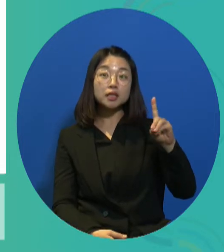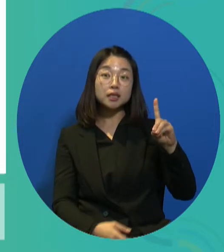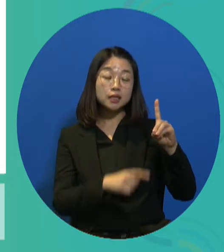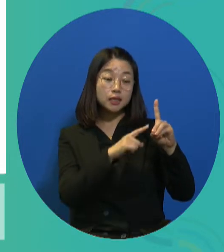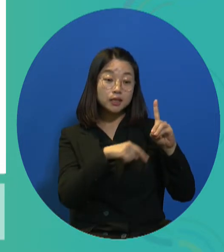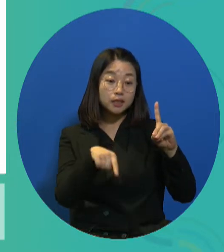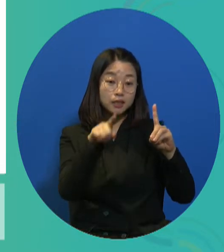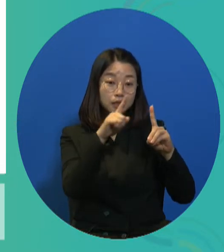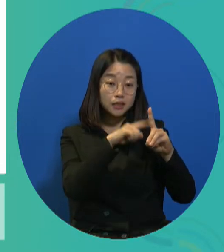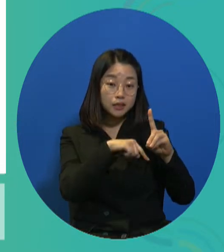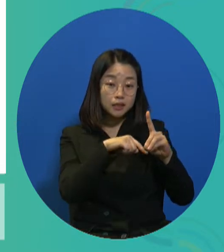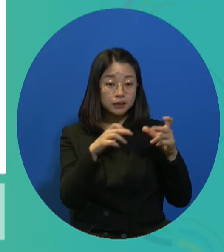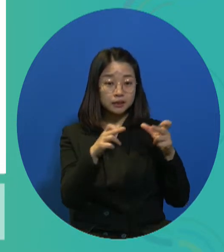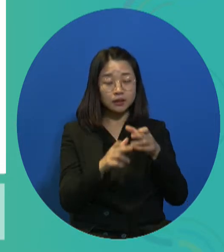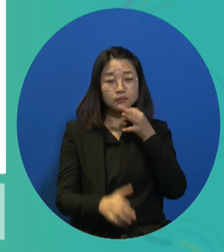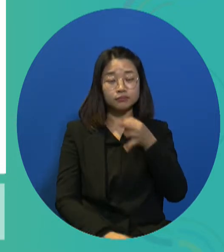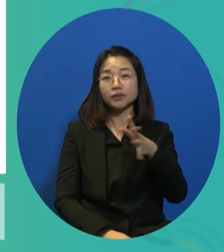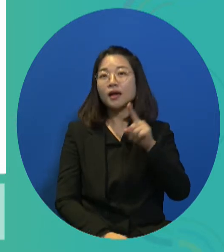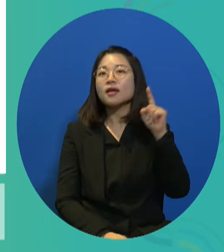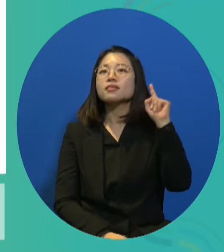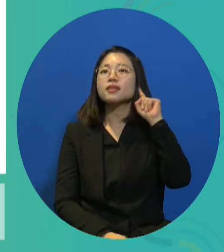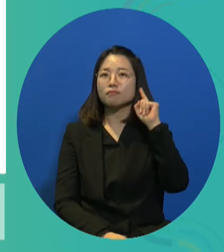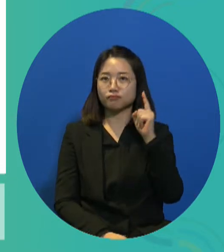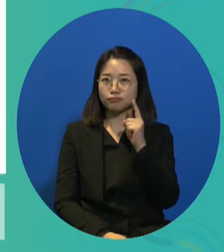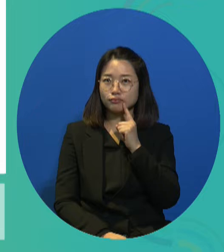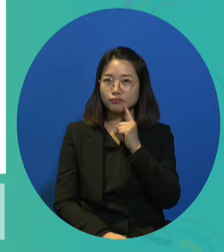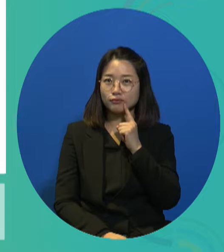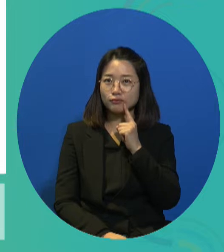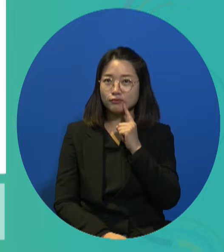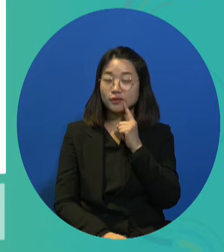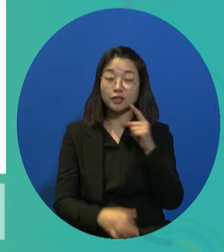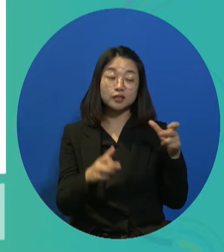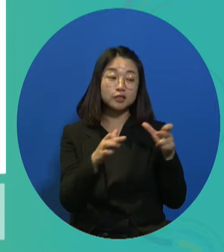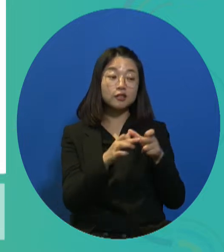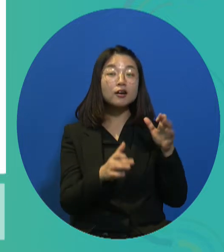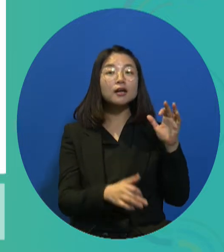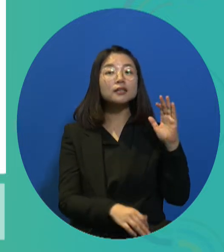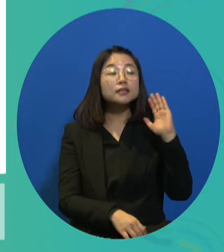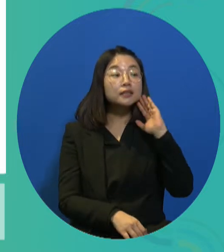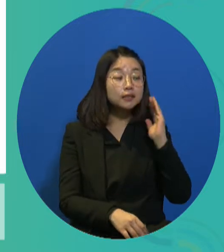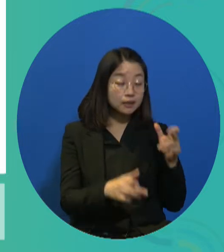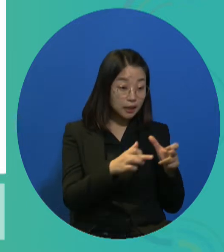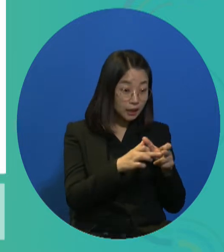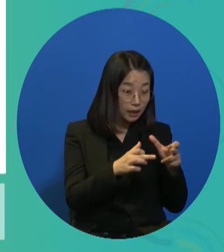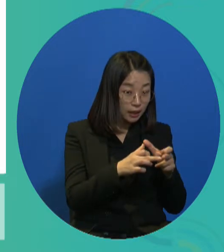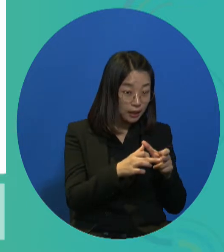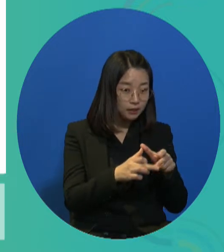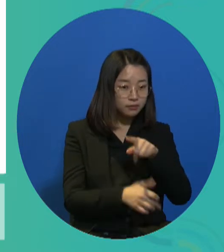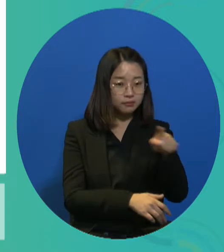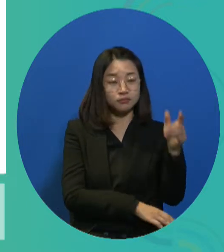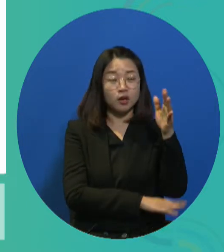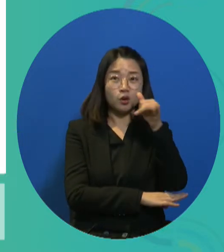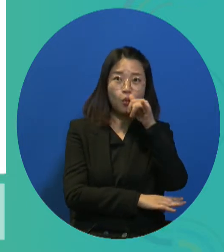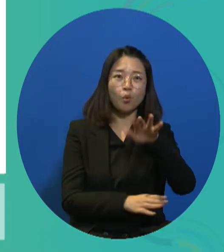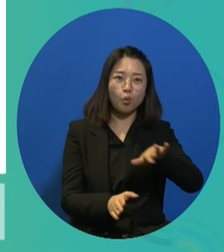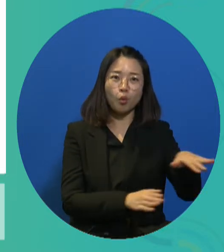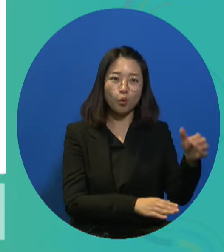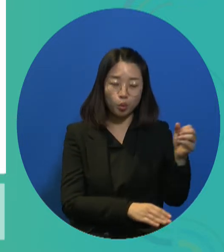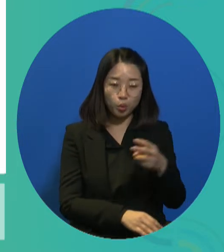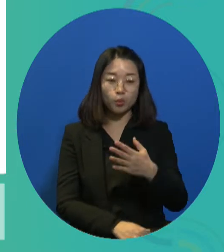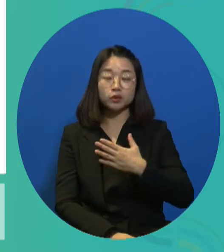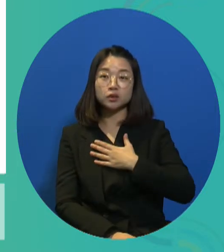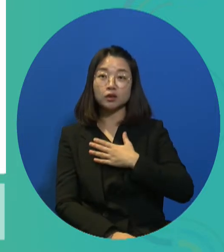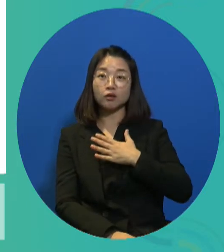social model of disability and the cultural and linguistic model of deafness. The